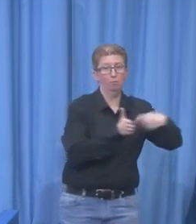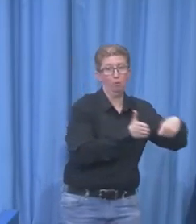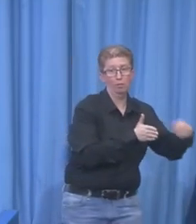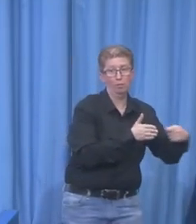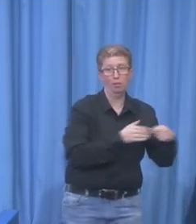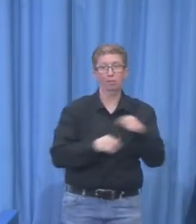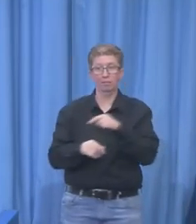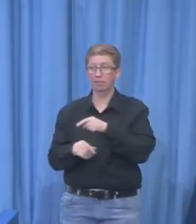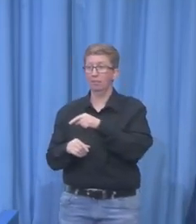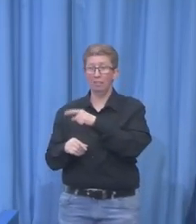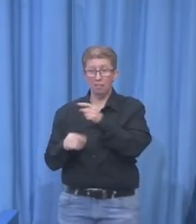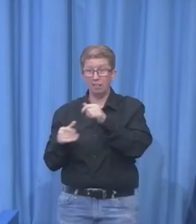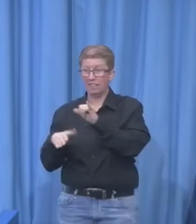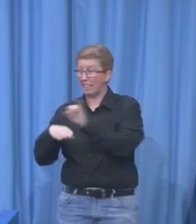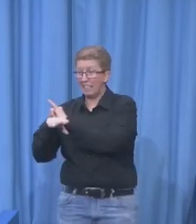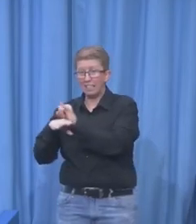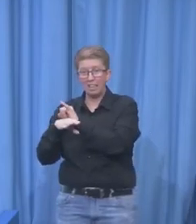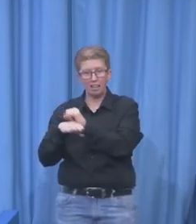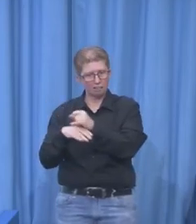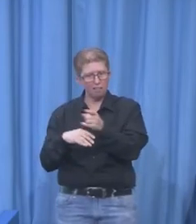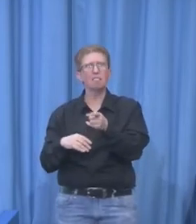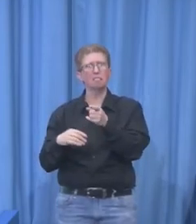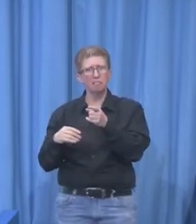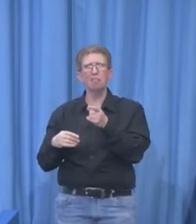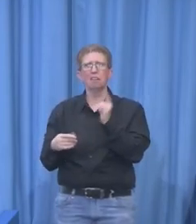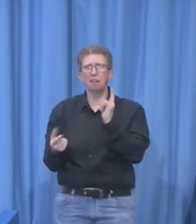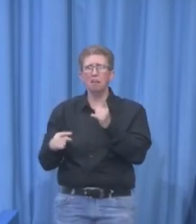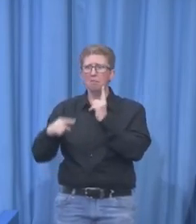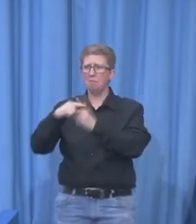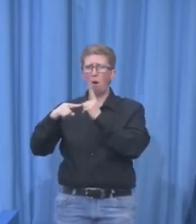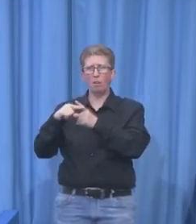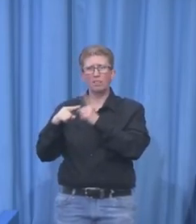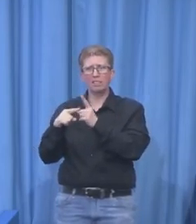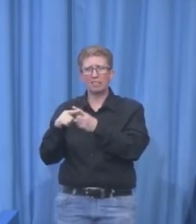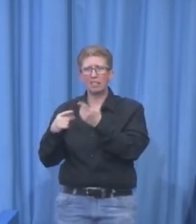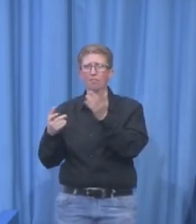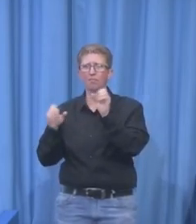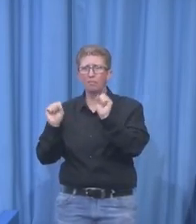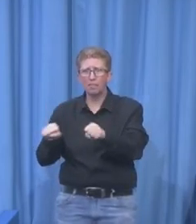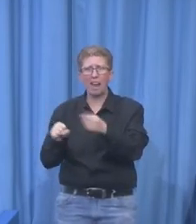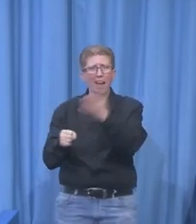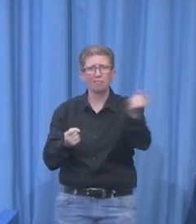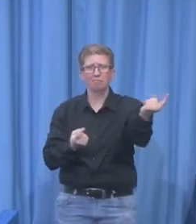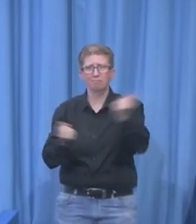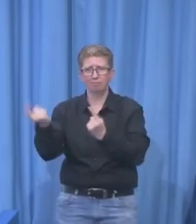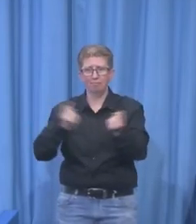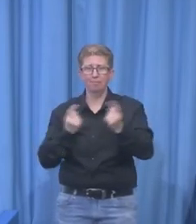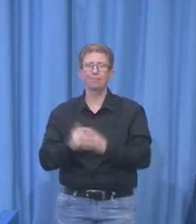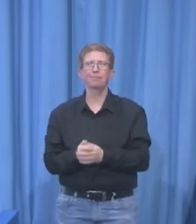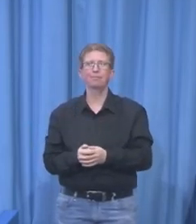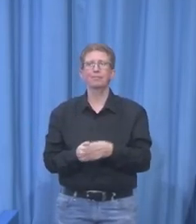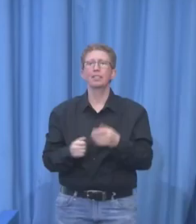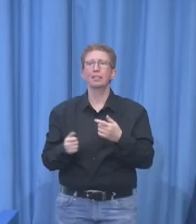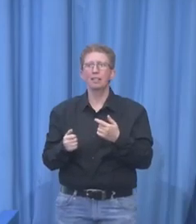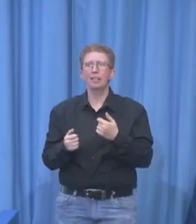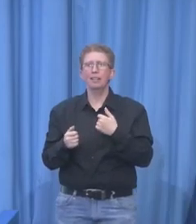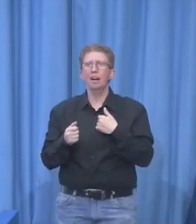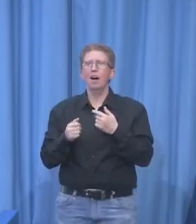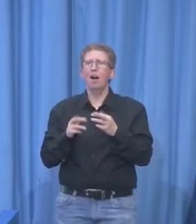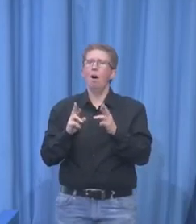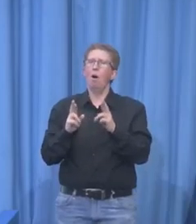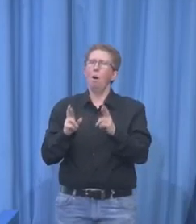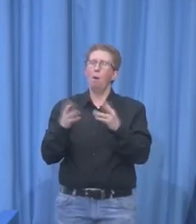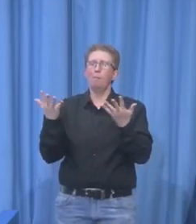it's an innovative, and we need to see in more places this intervention, and it's a